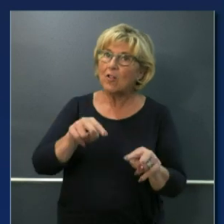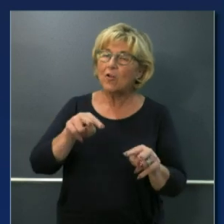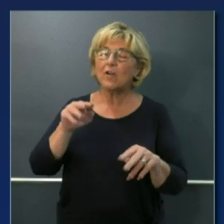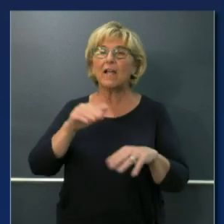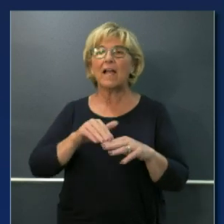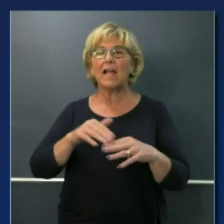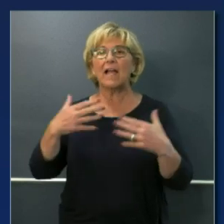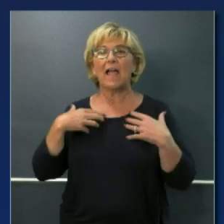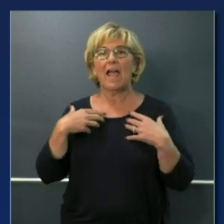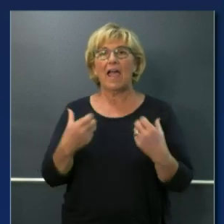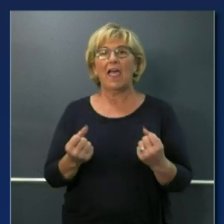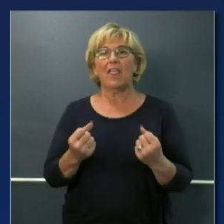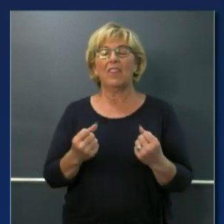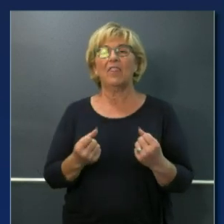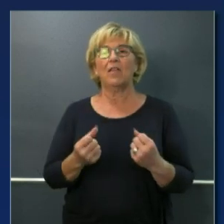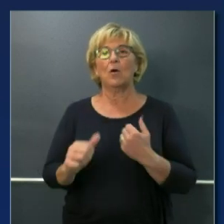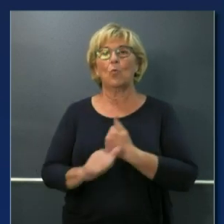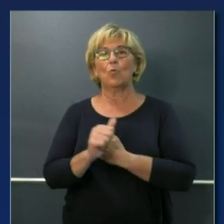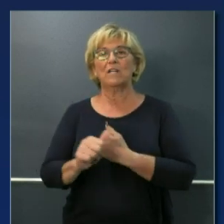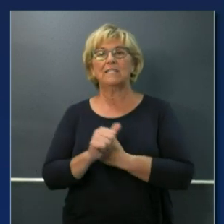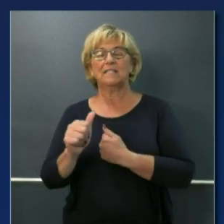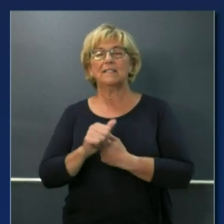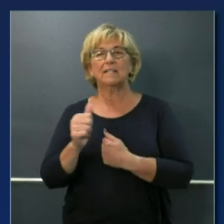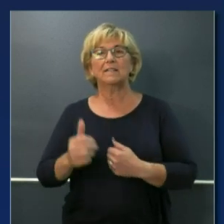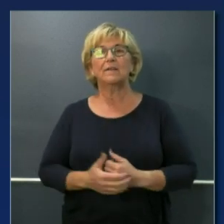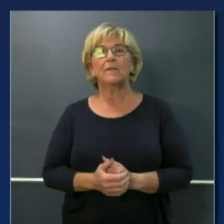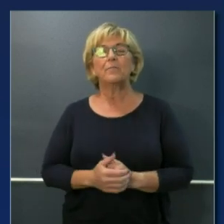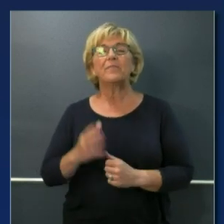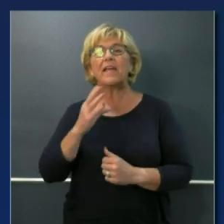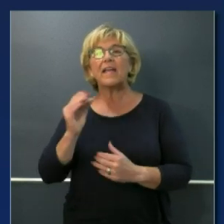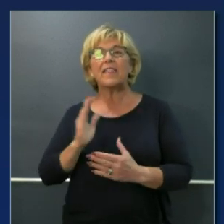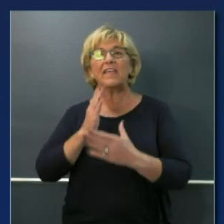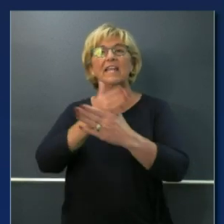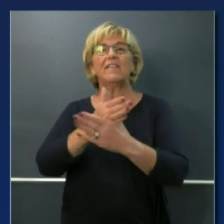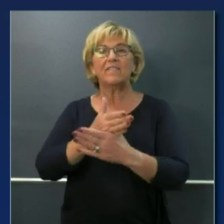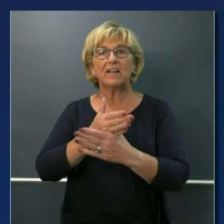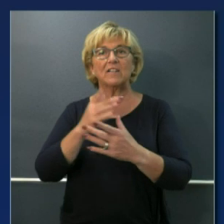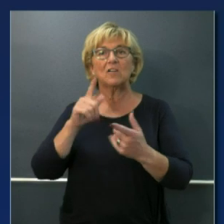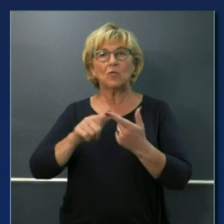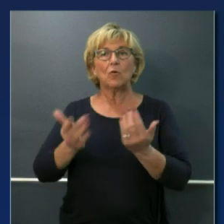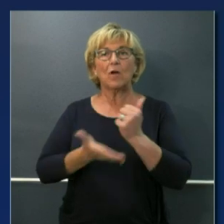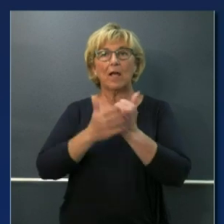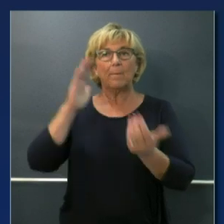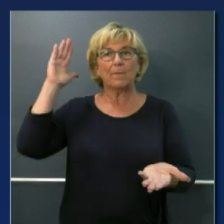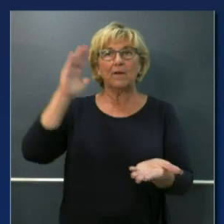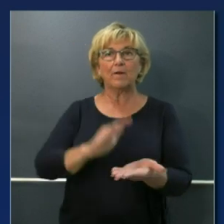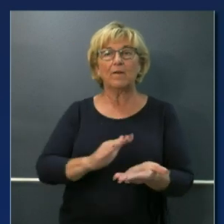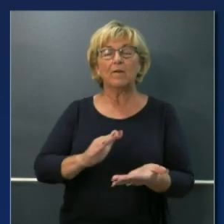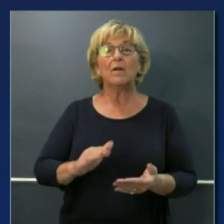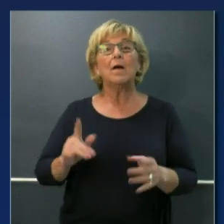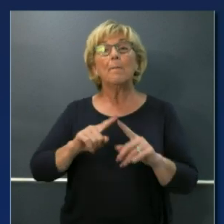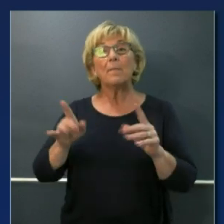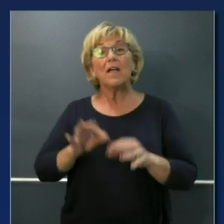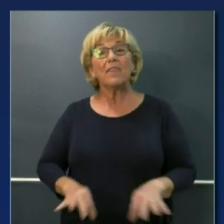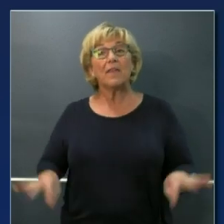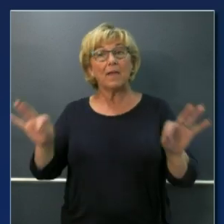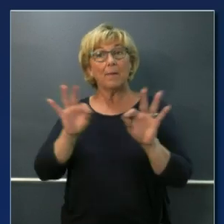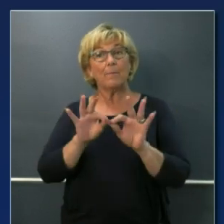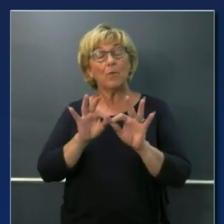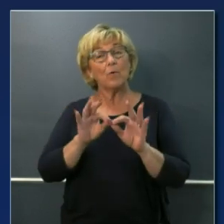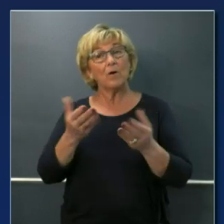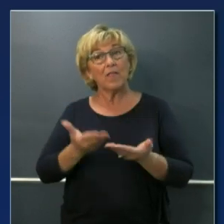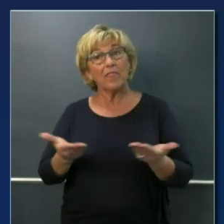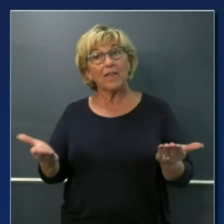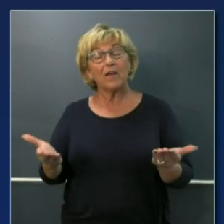think about the kinds of interventions that are appropriate at this time. The final thing that's really important for all of us to remember, though, is that